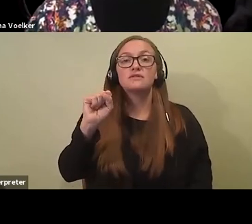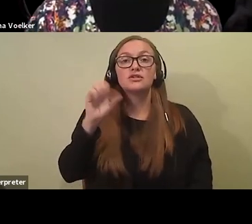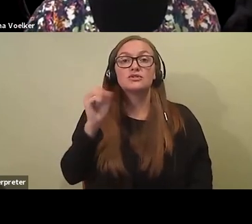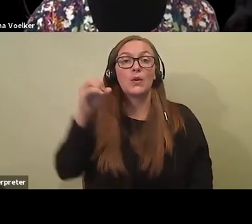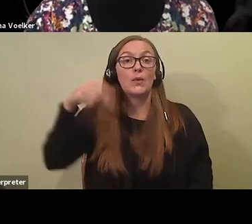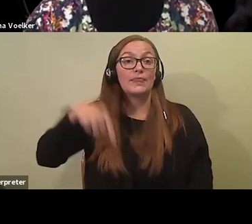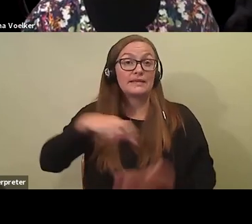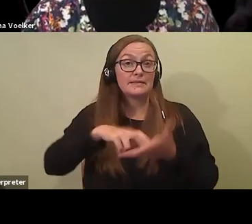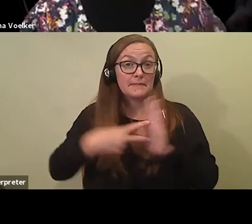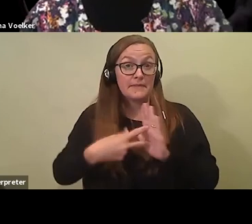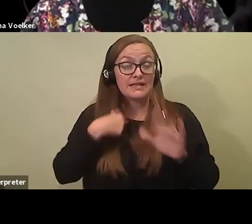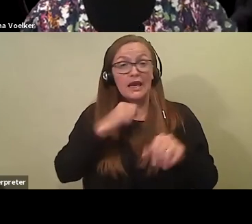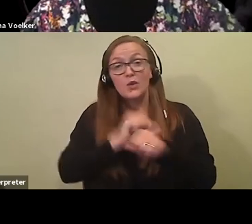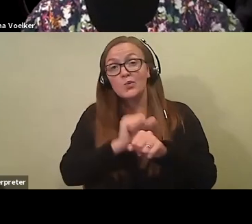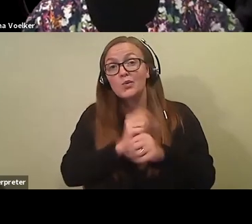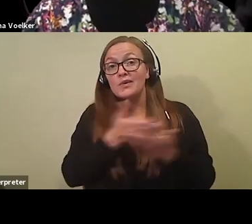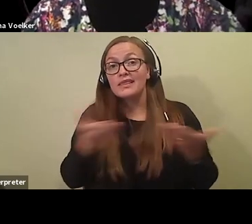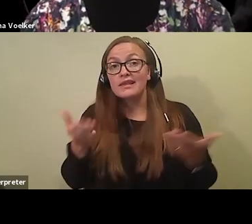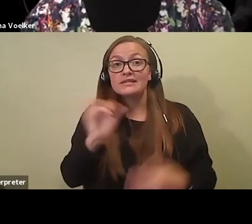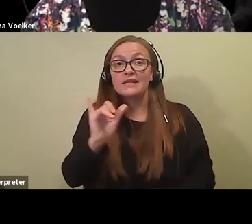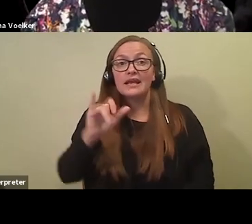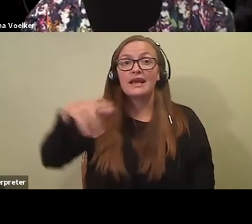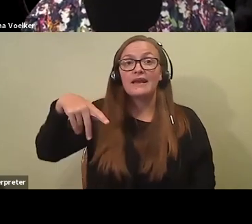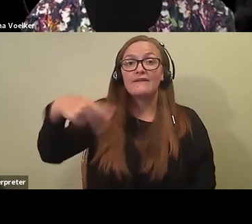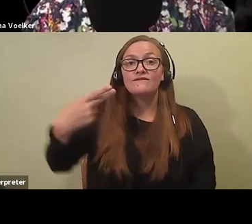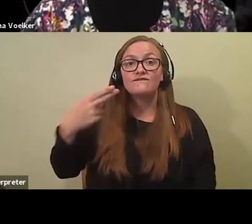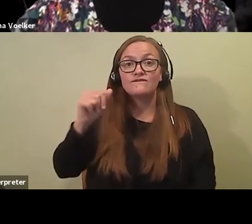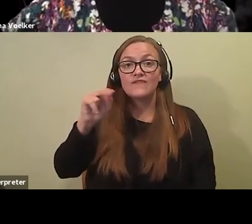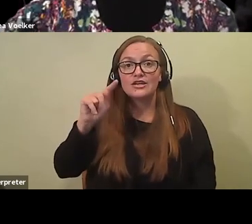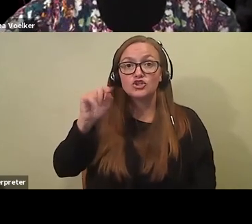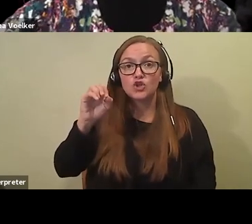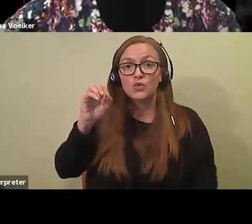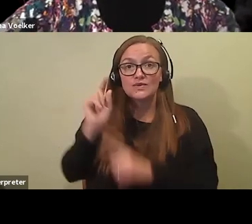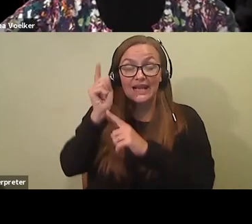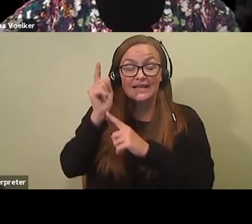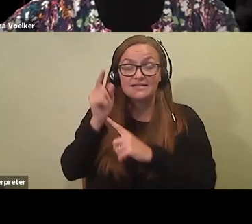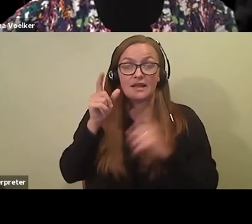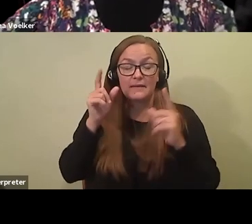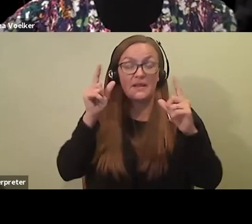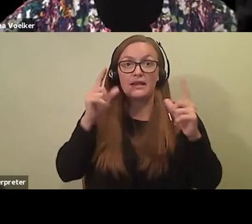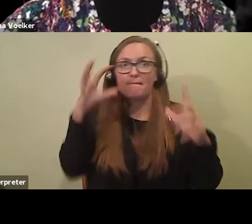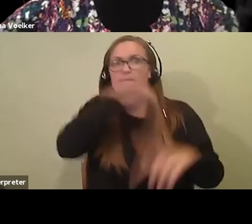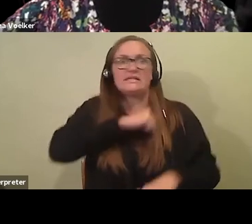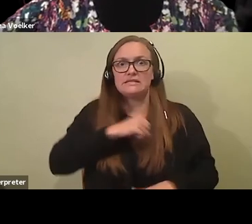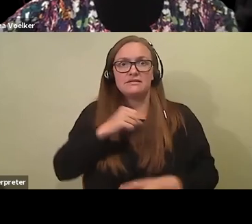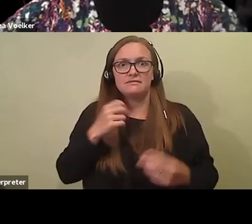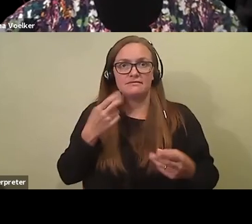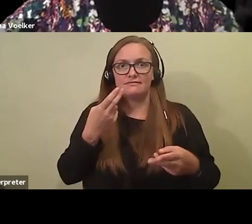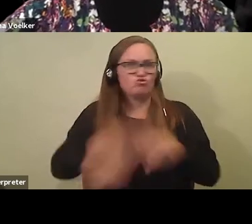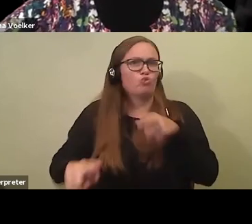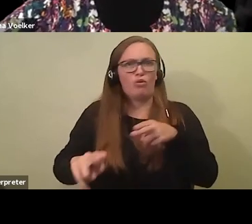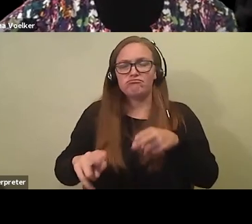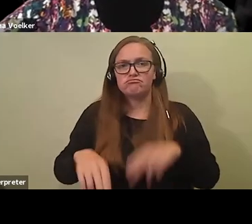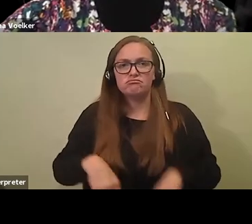means working with things like femtosecond. So it's like a blink and you miss it. So that means that if